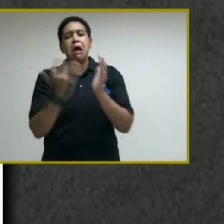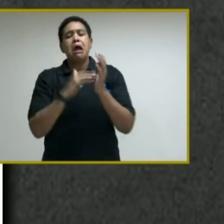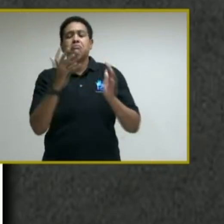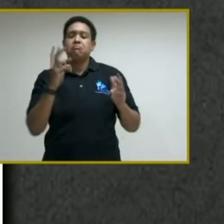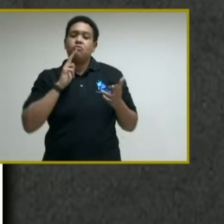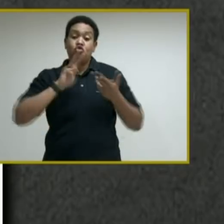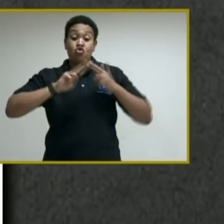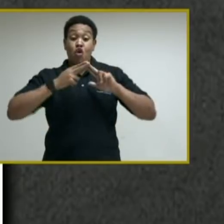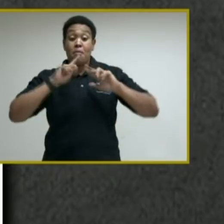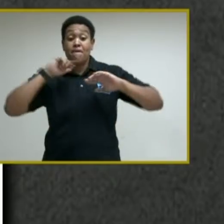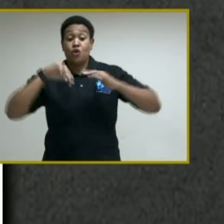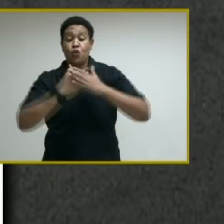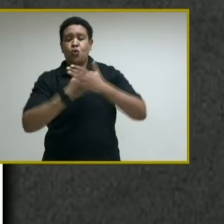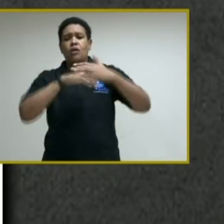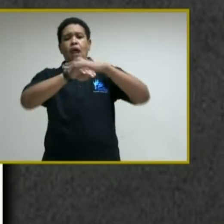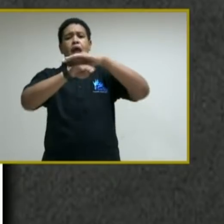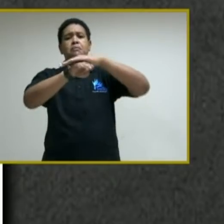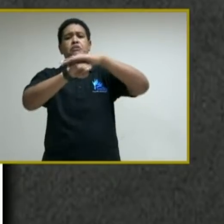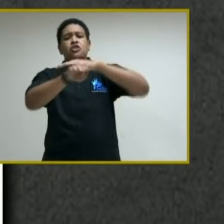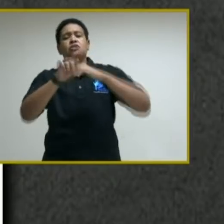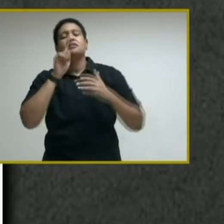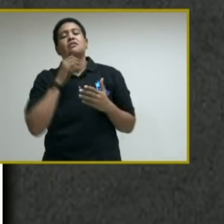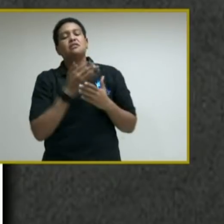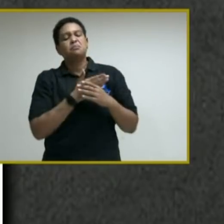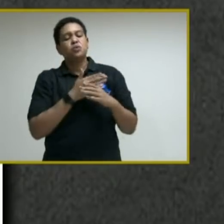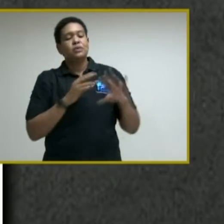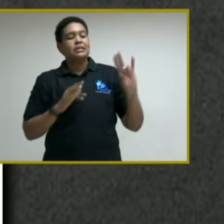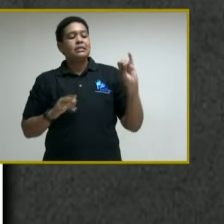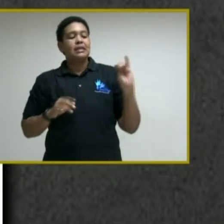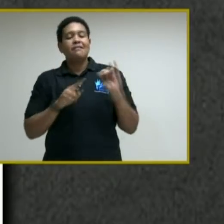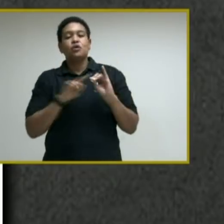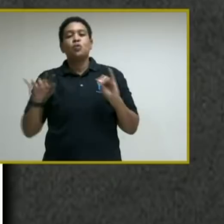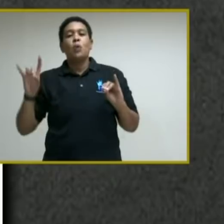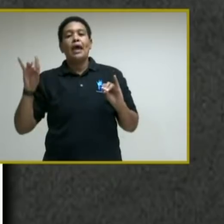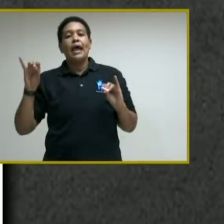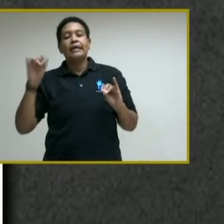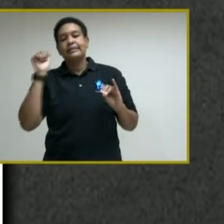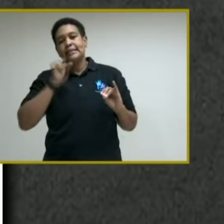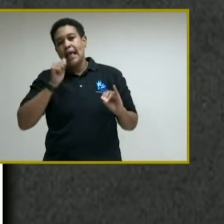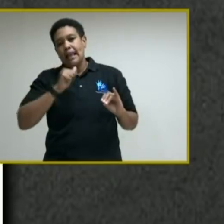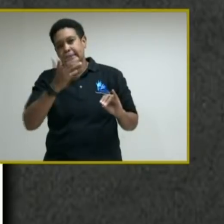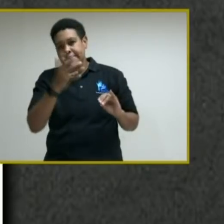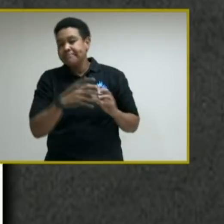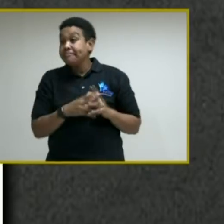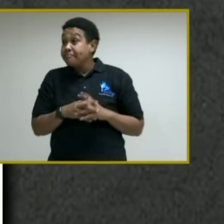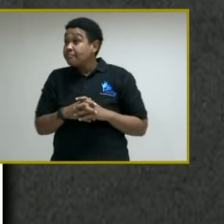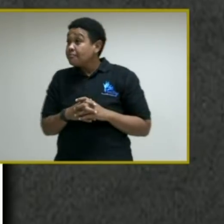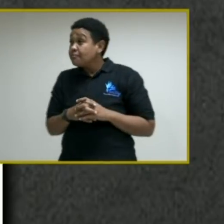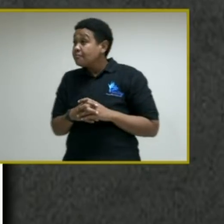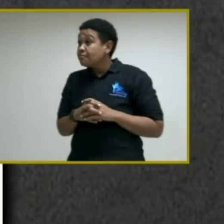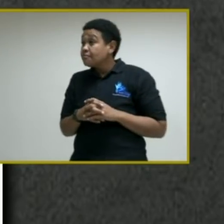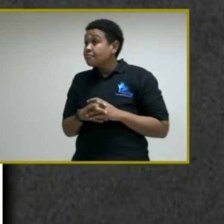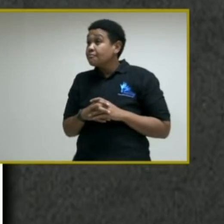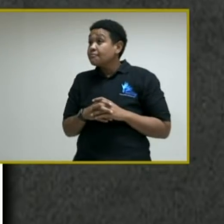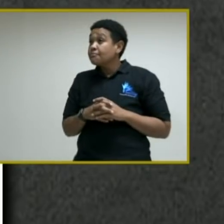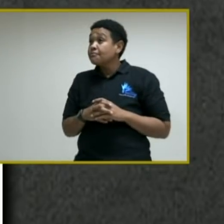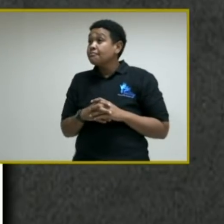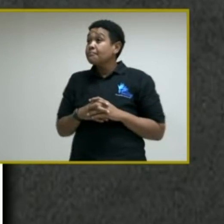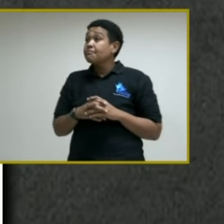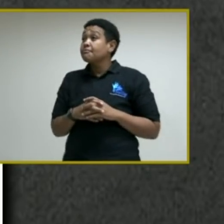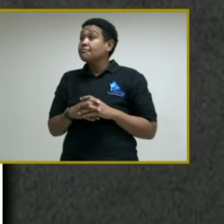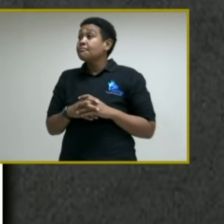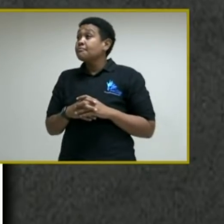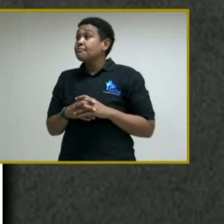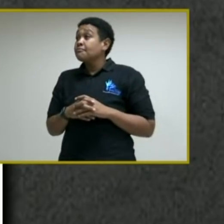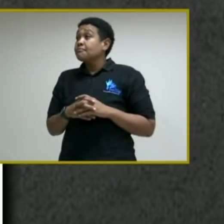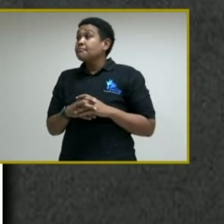the number of new admissions are numbering between 70 to 80 each day. And that also results